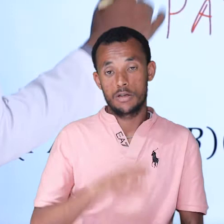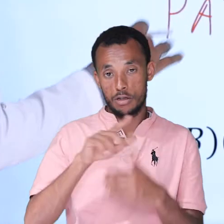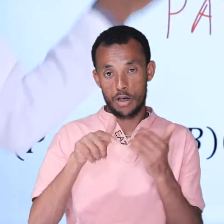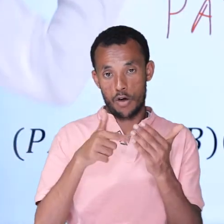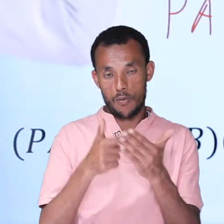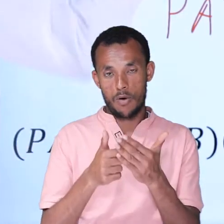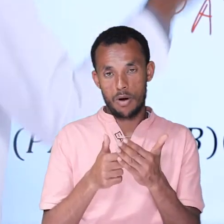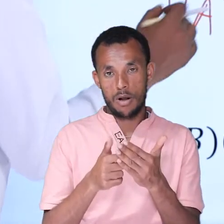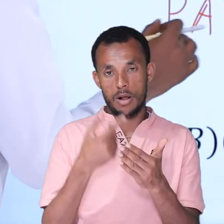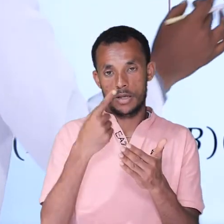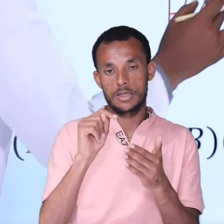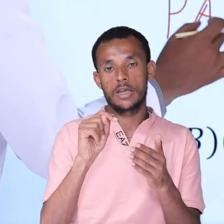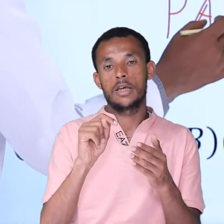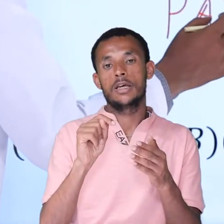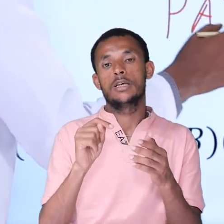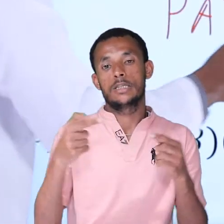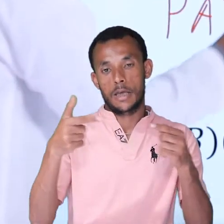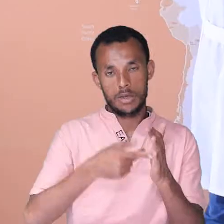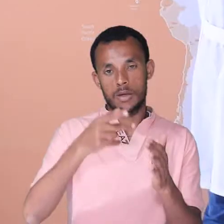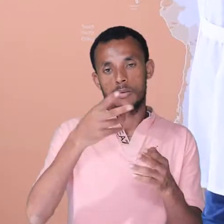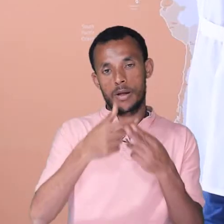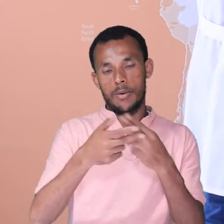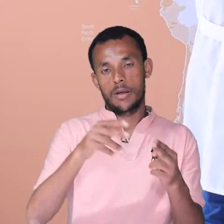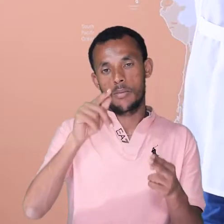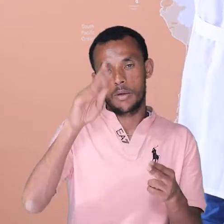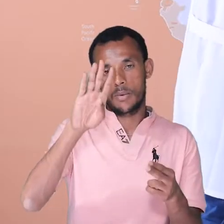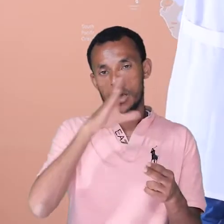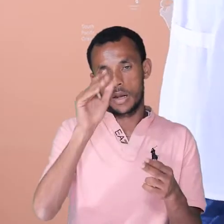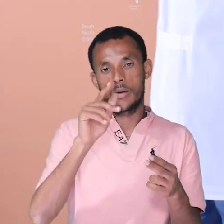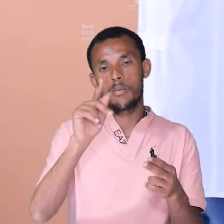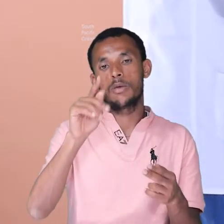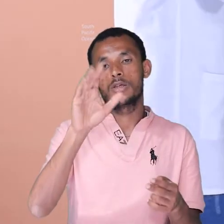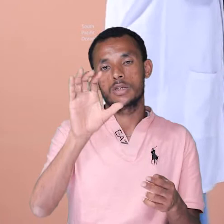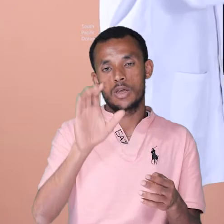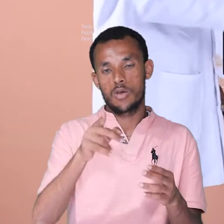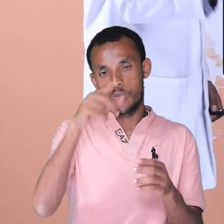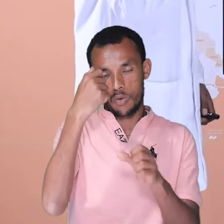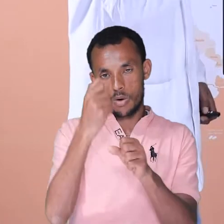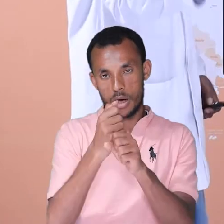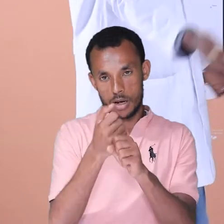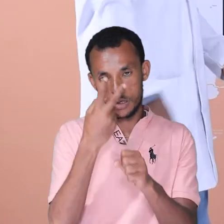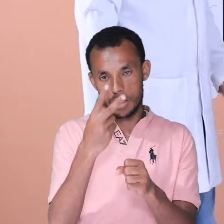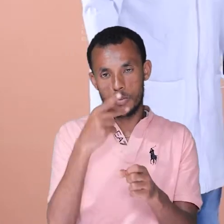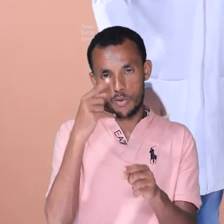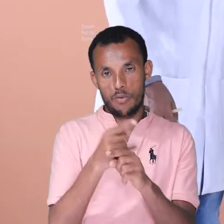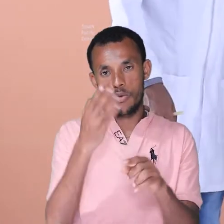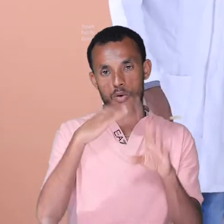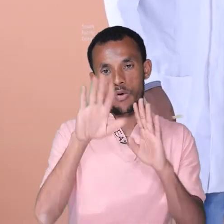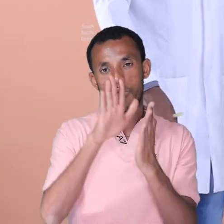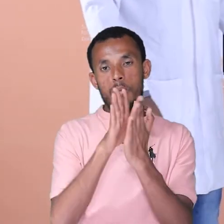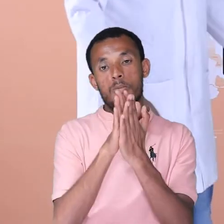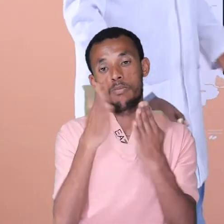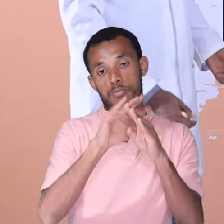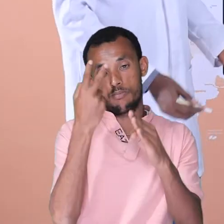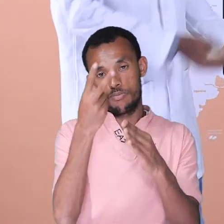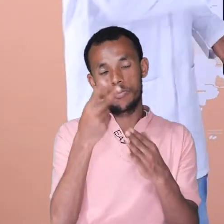Therefore, the segment PA square mean multiplied by PC. You can see the proof on your textbook. This one